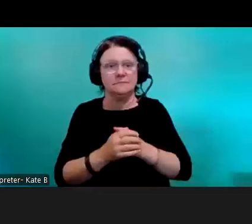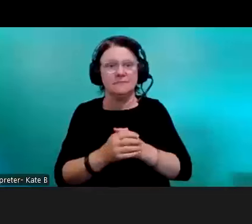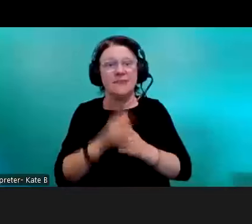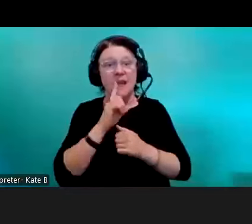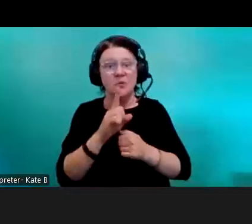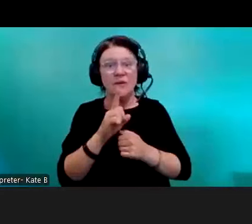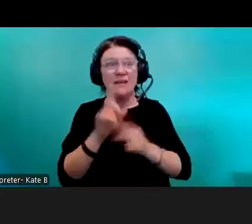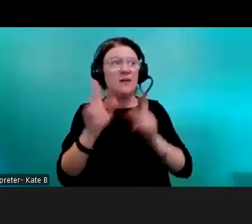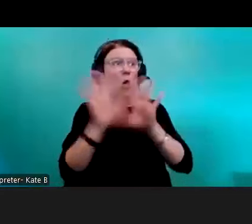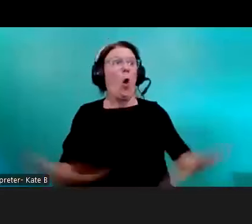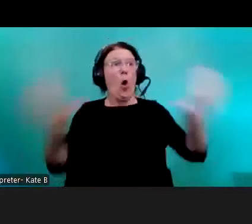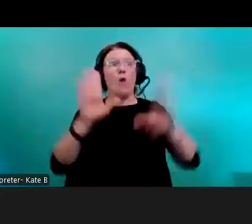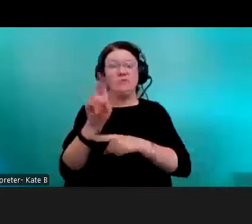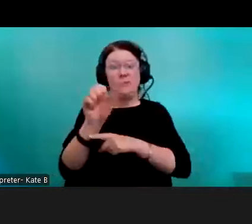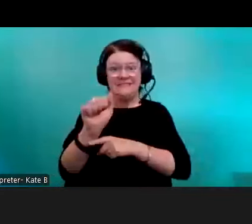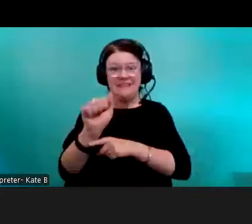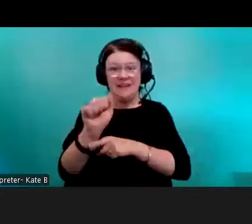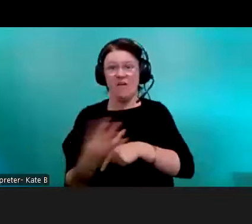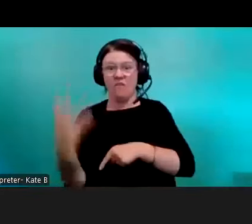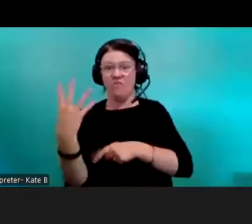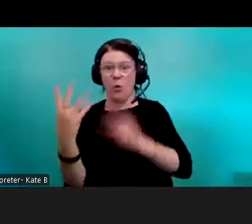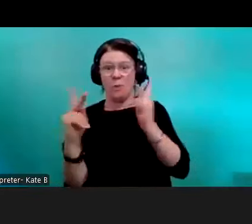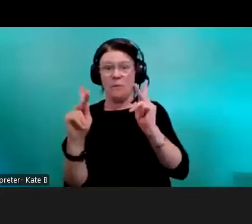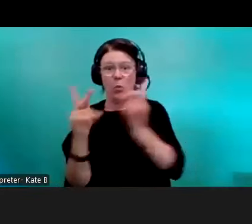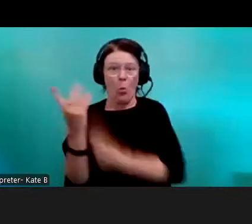a disability. We're not a small group of people.